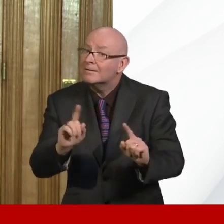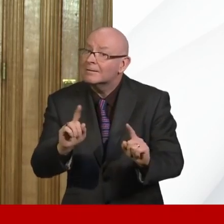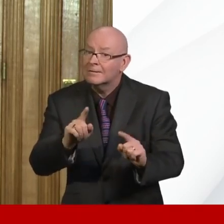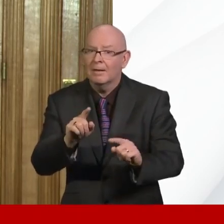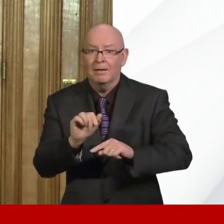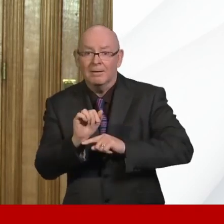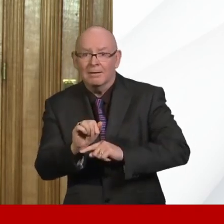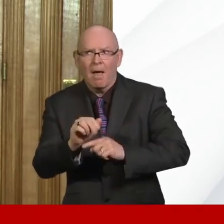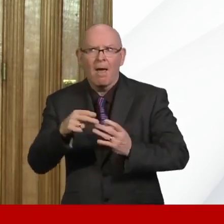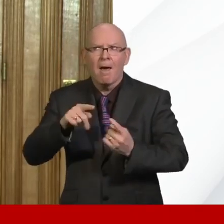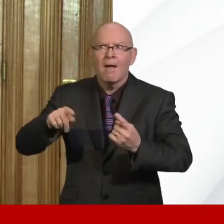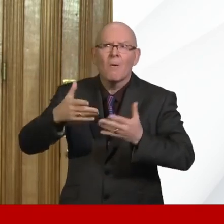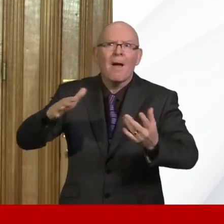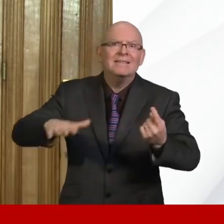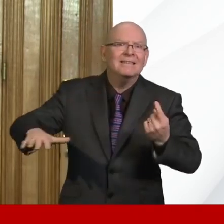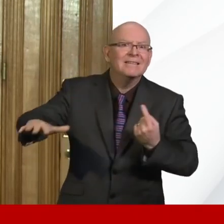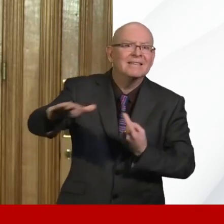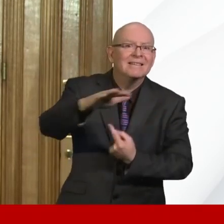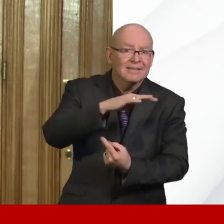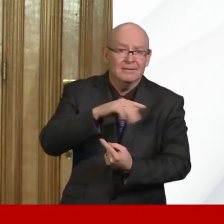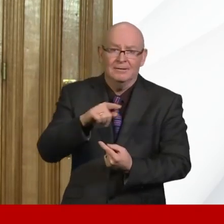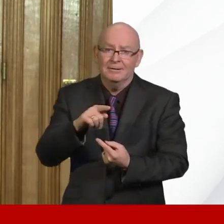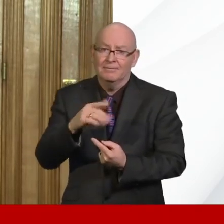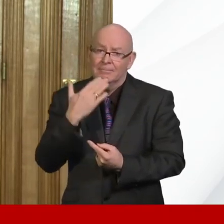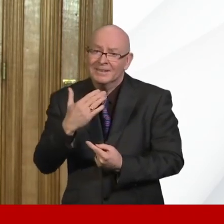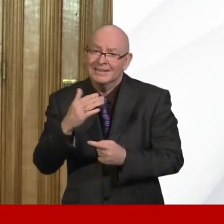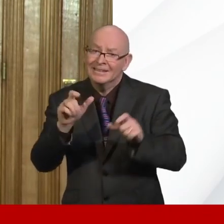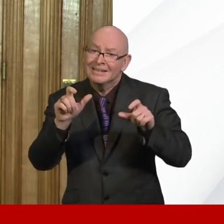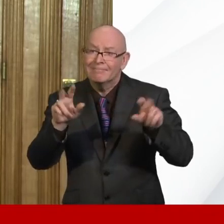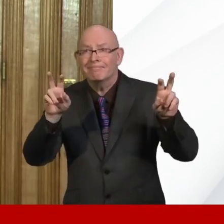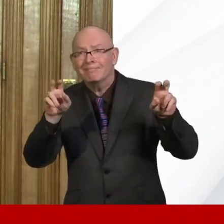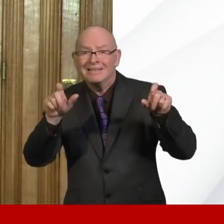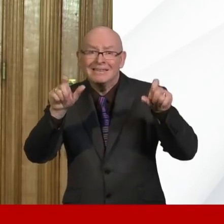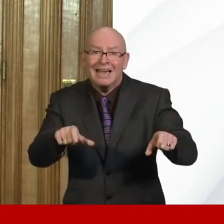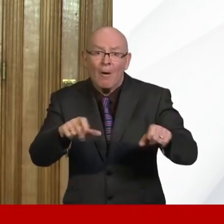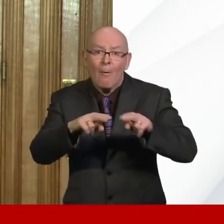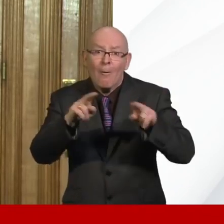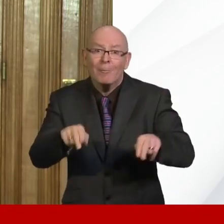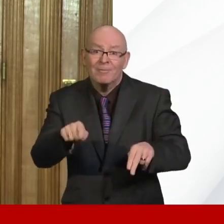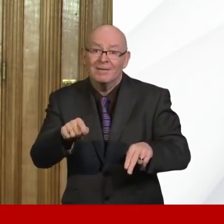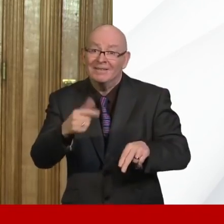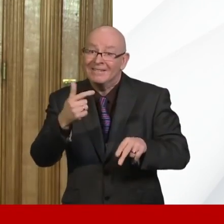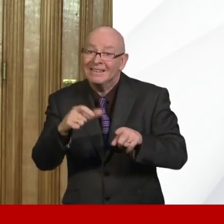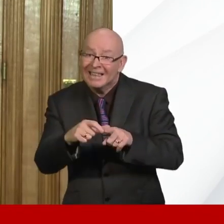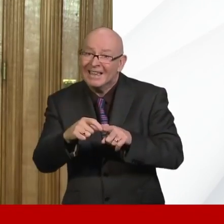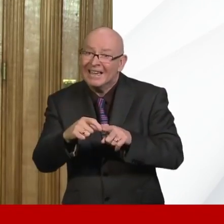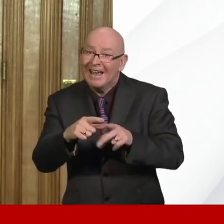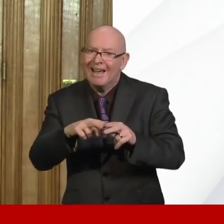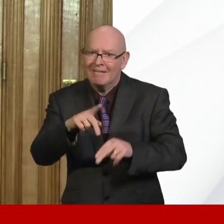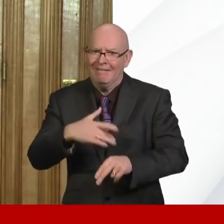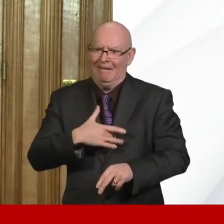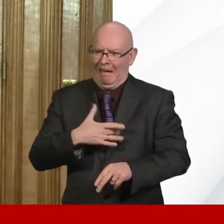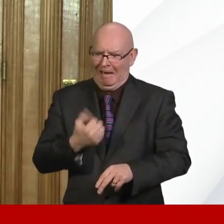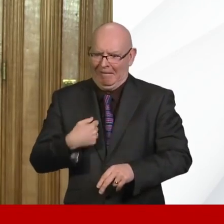Whole household to stay at home for 14 days if one member of that household thinks she has the